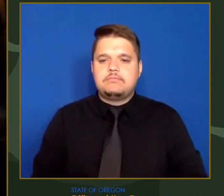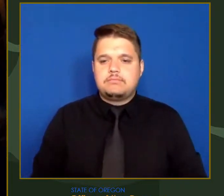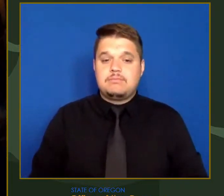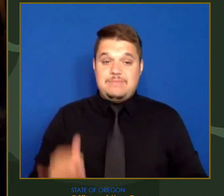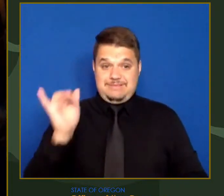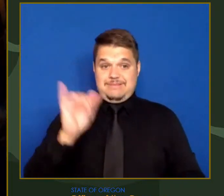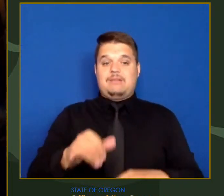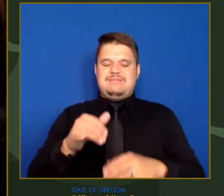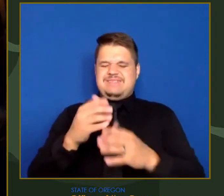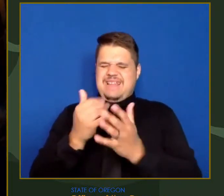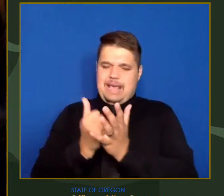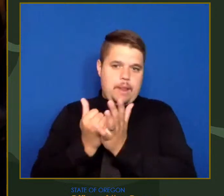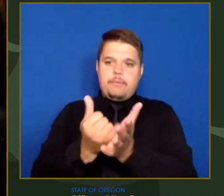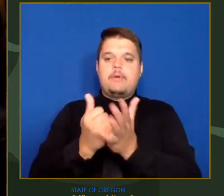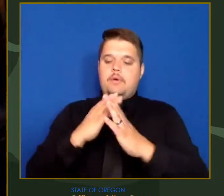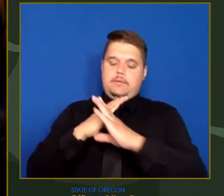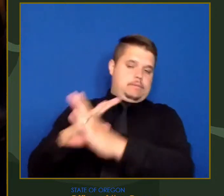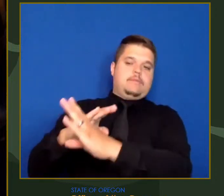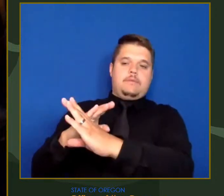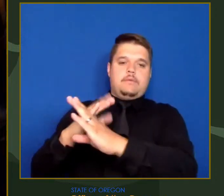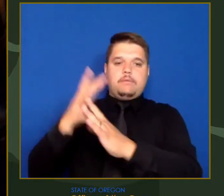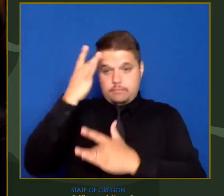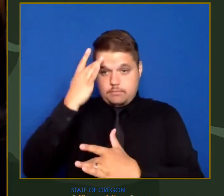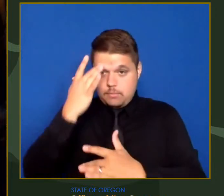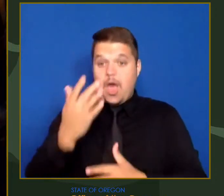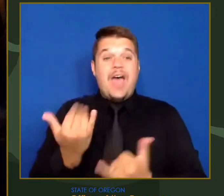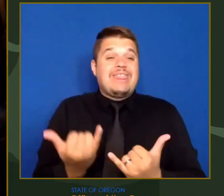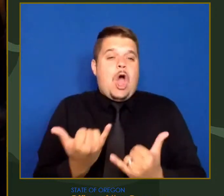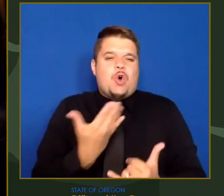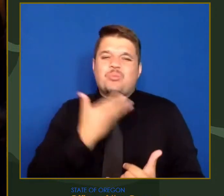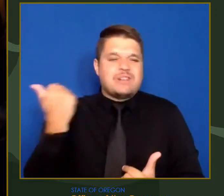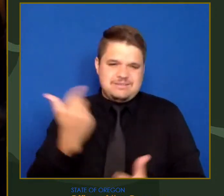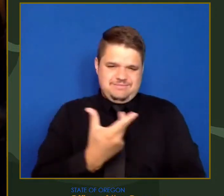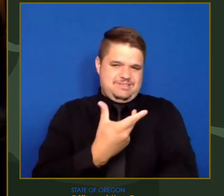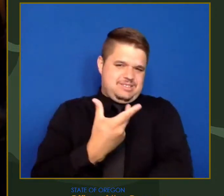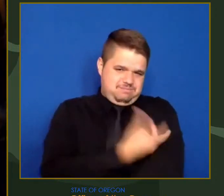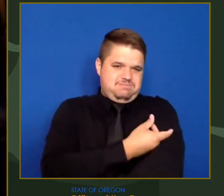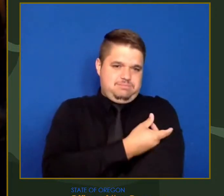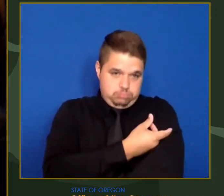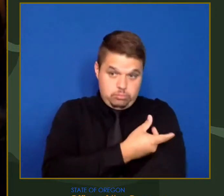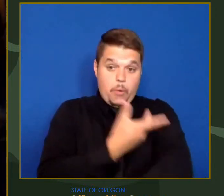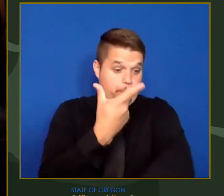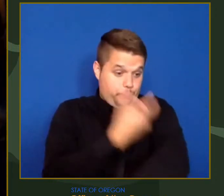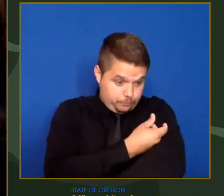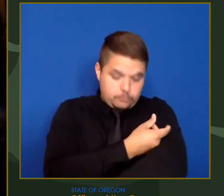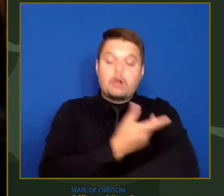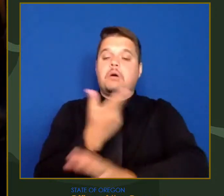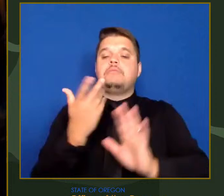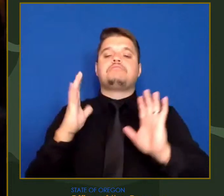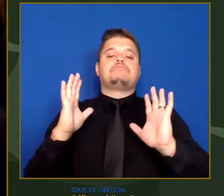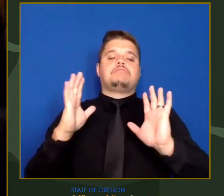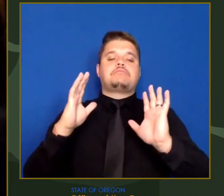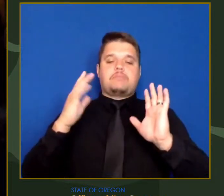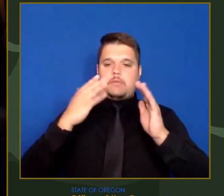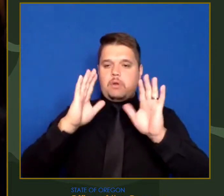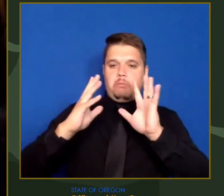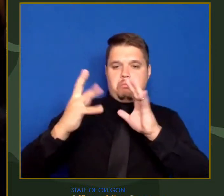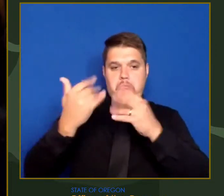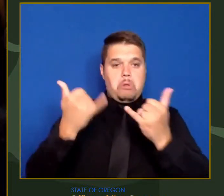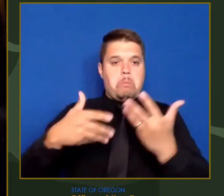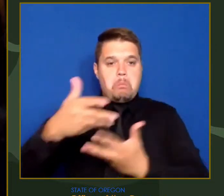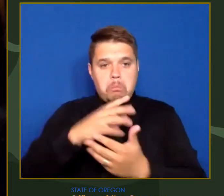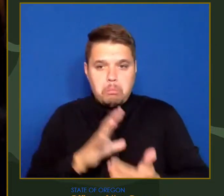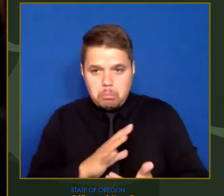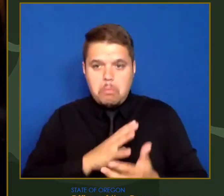you. Continuing to wear a mask or keep your distance and limit your gathering if you can't be vaccinated or